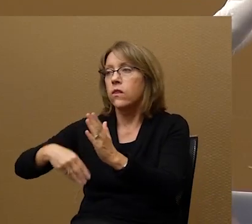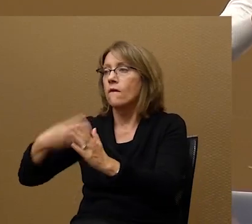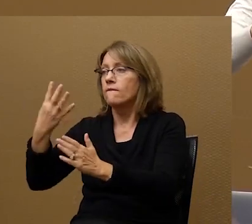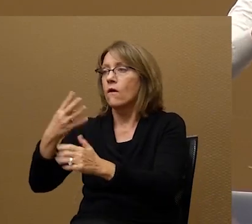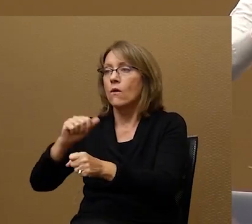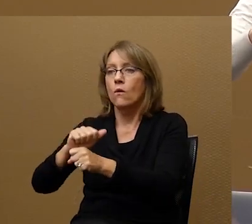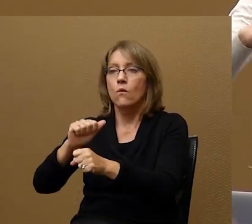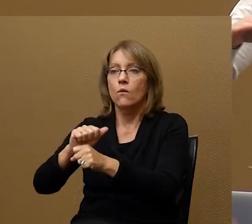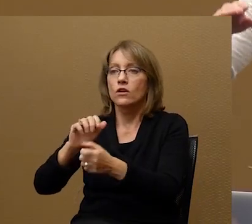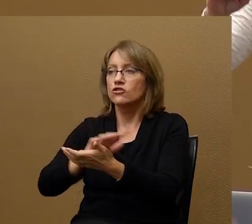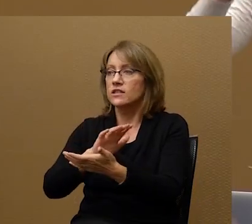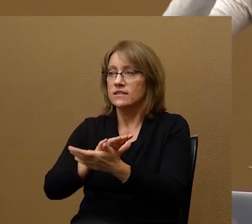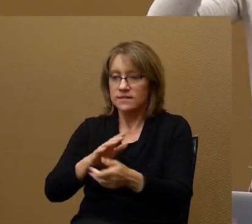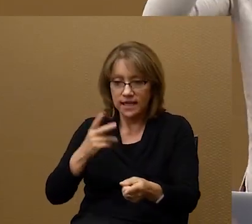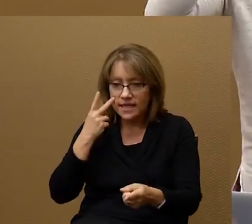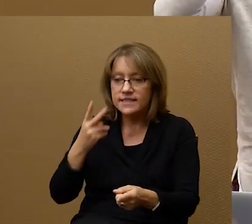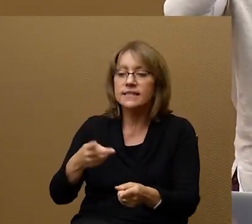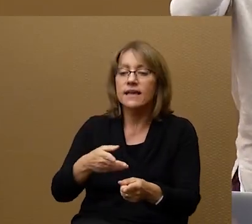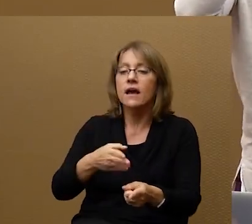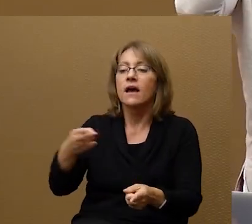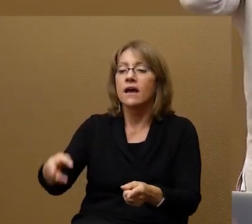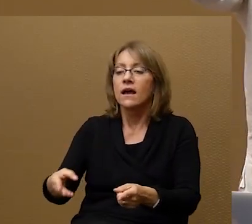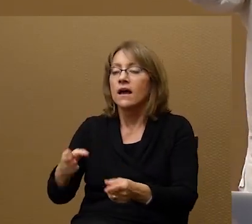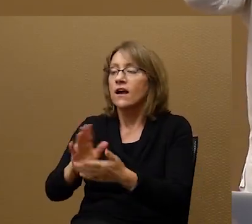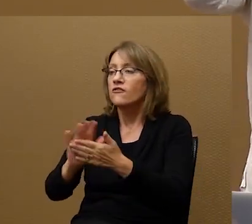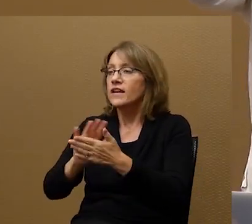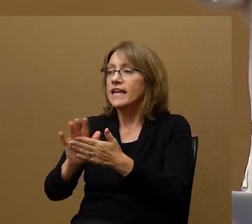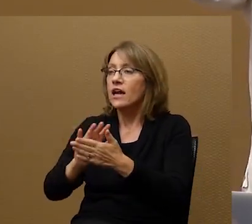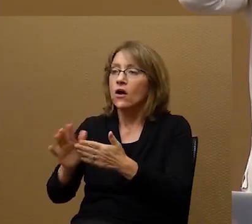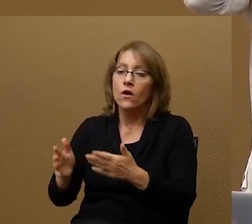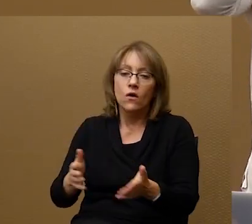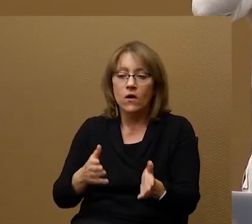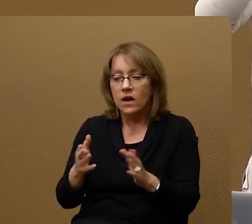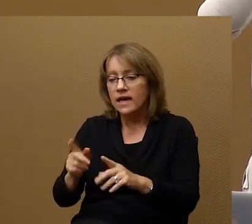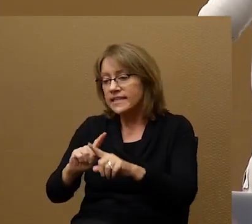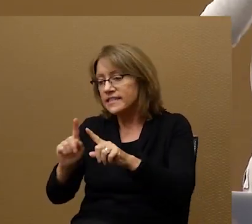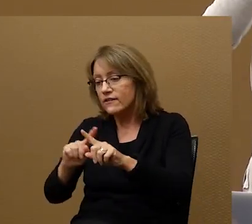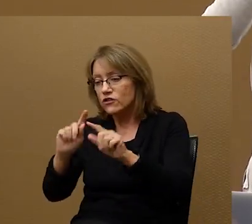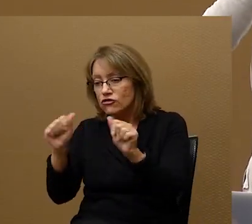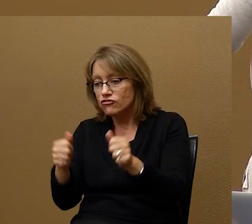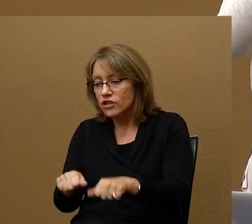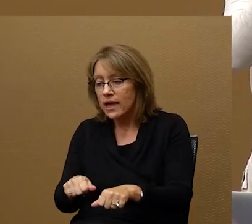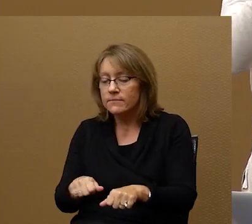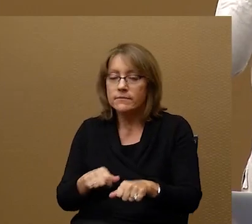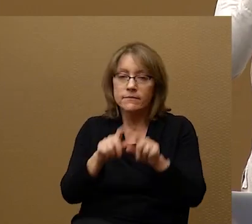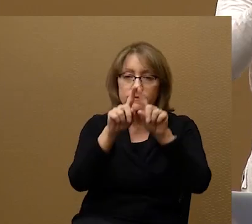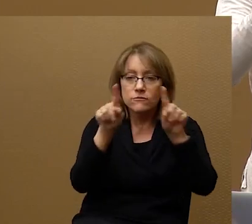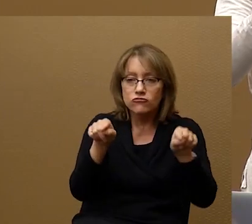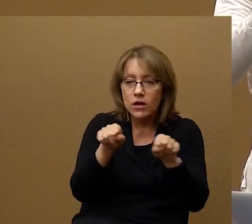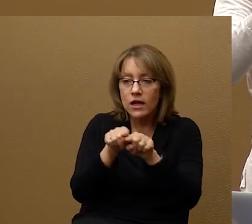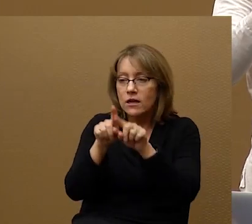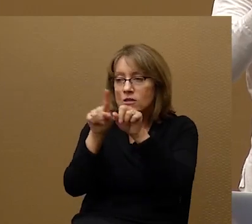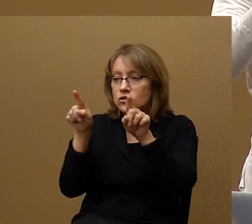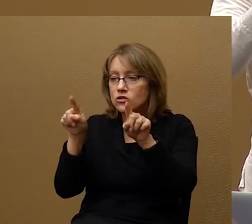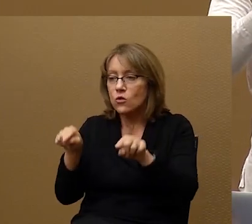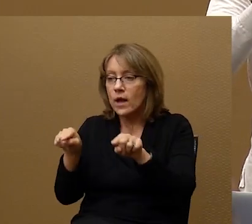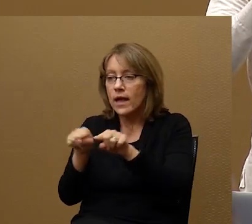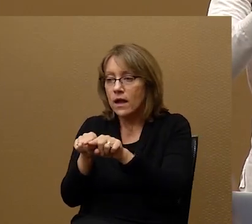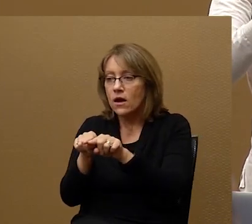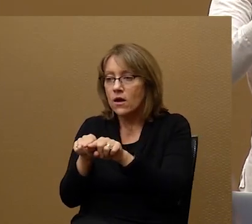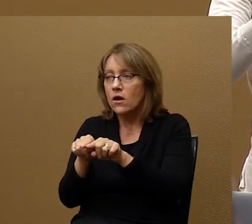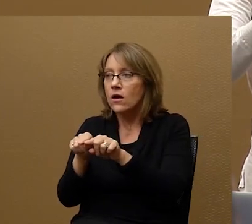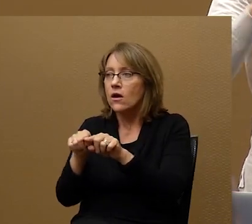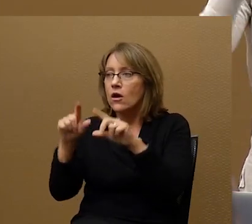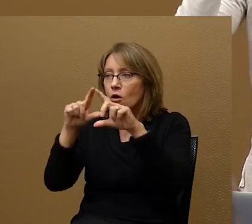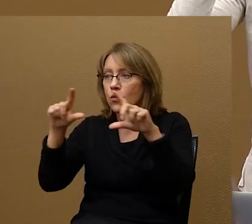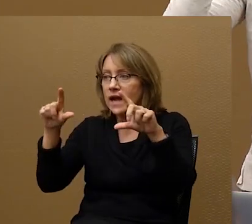there's a video coming up, and it shows different shapes. So like there's a triangle, a square, a rectangle, and